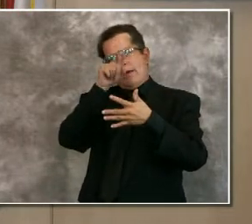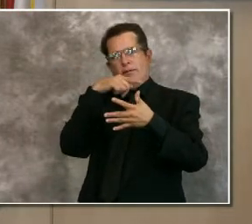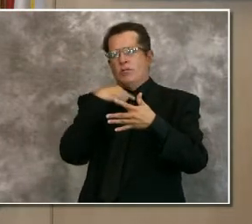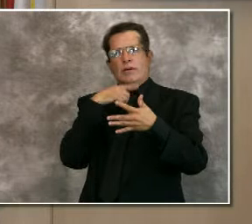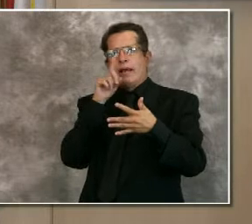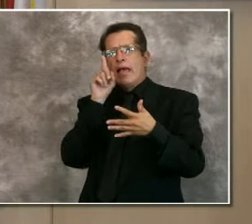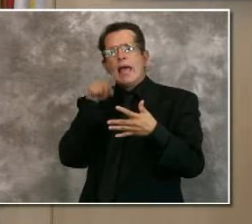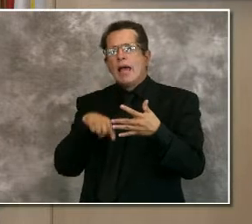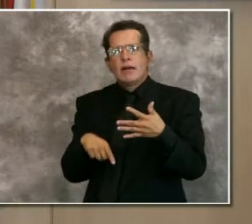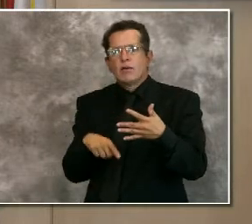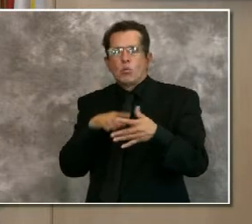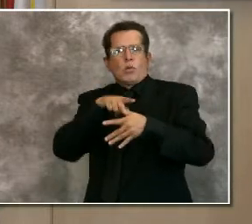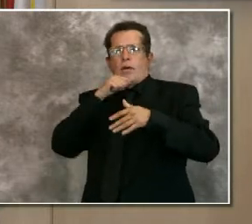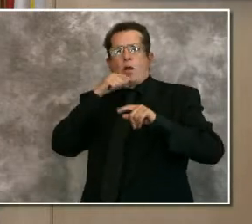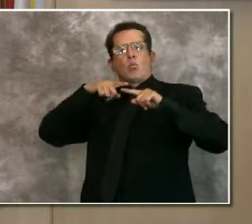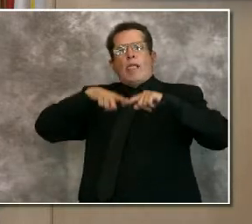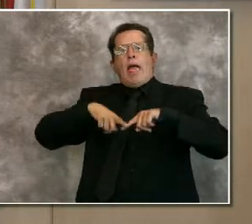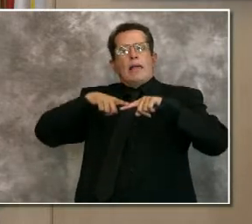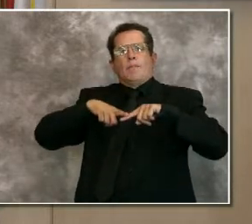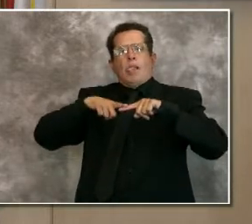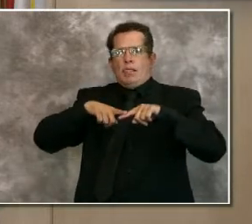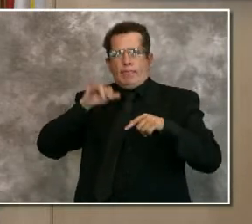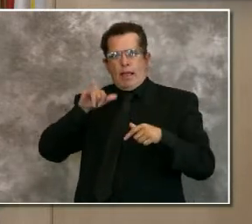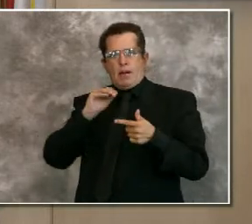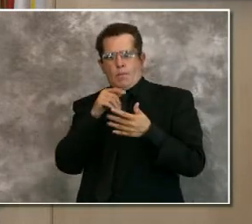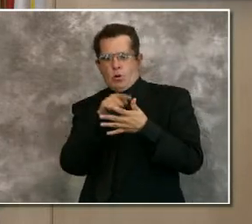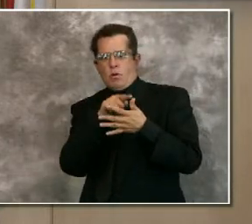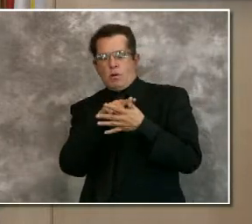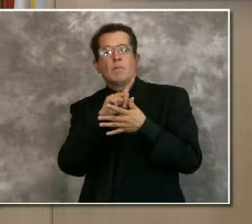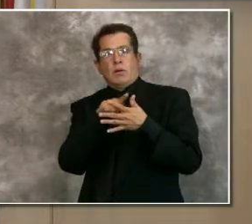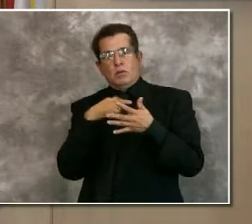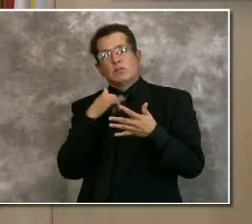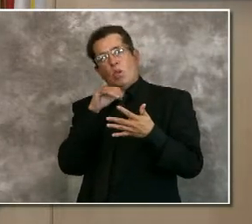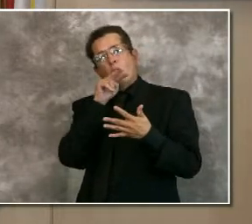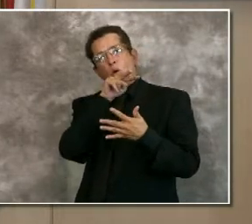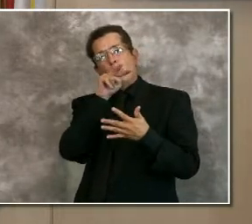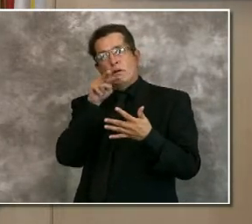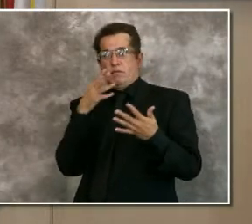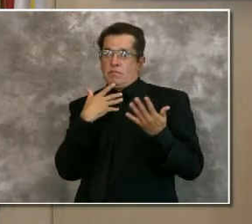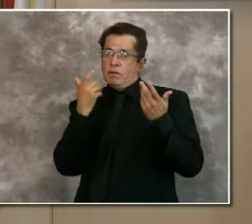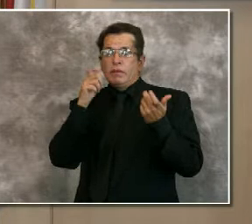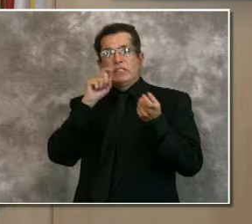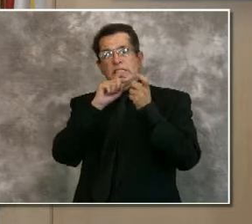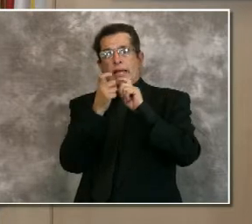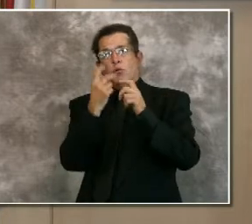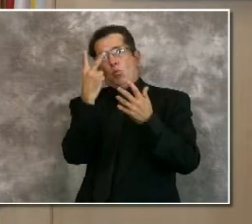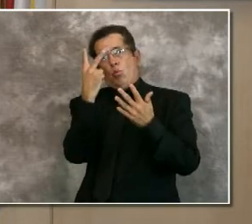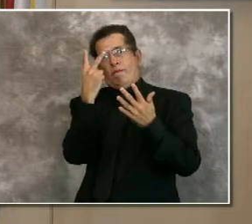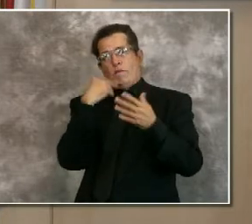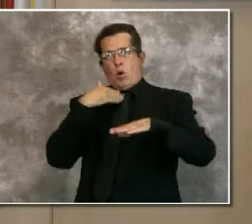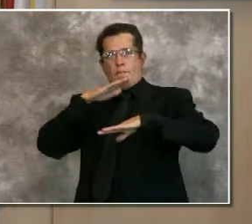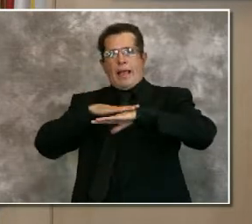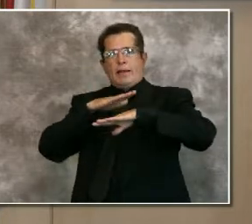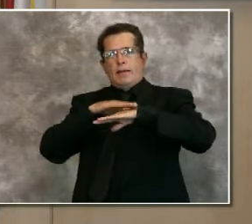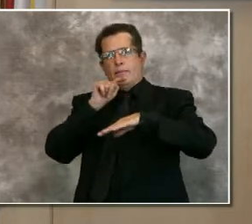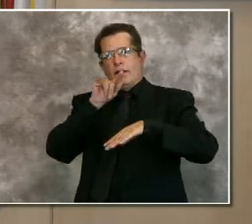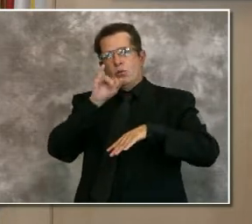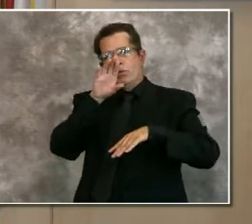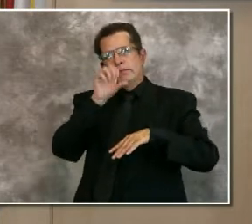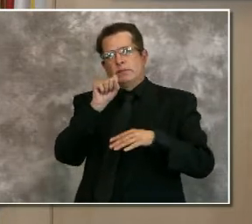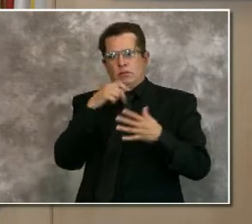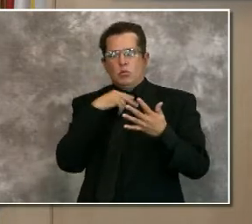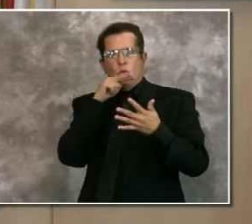cannot be reliable. We actually are looking at changing two of our metrics and to look at collection